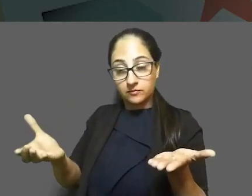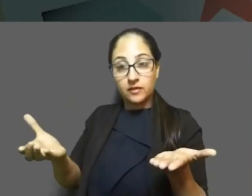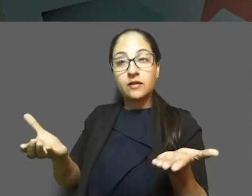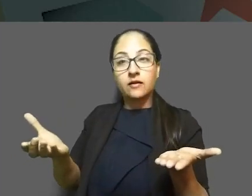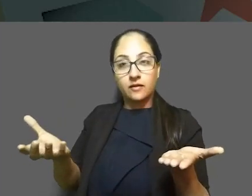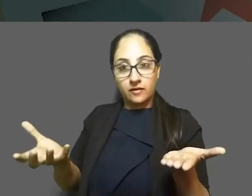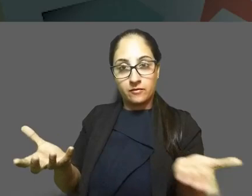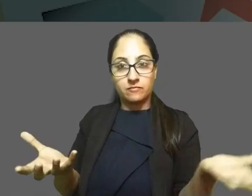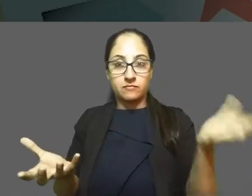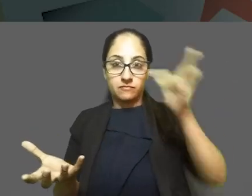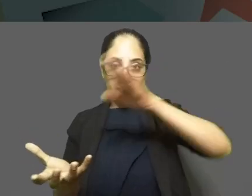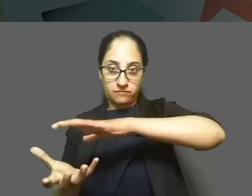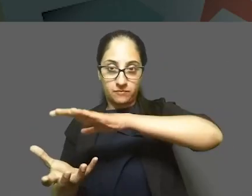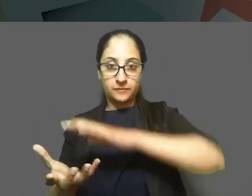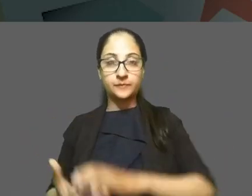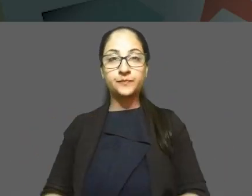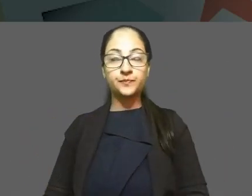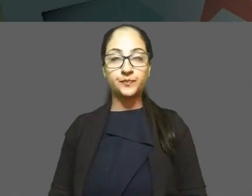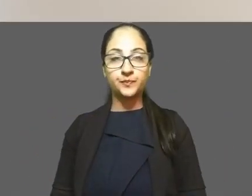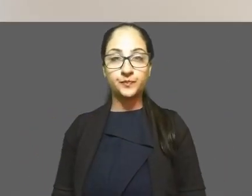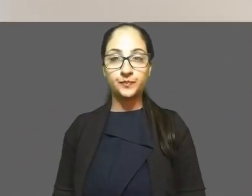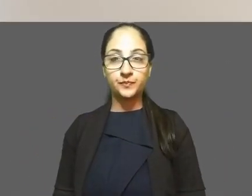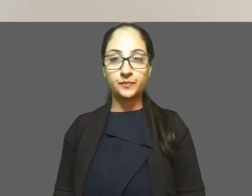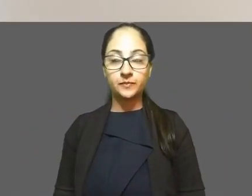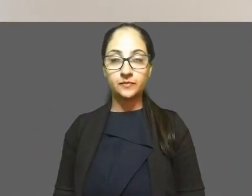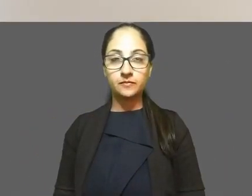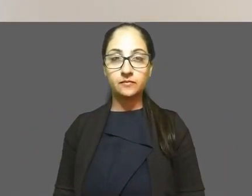is pretty hot,